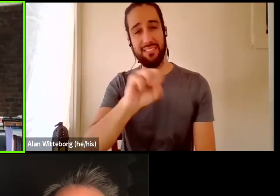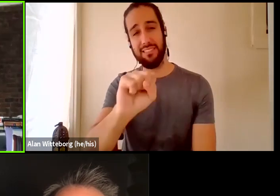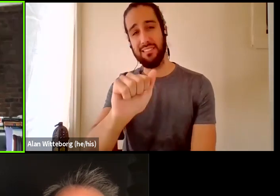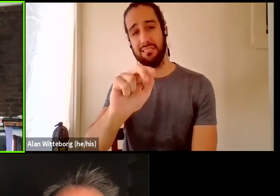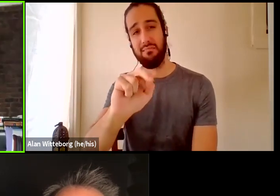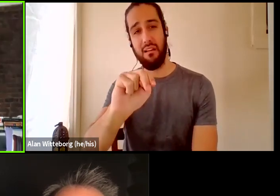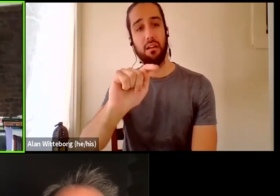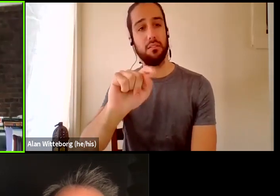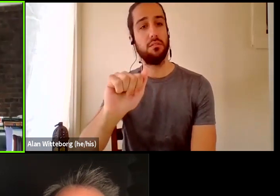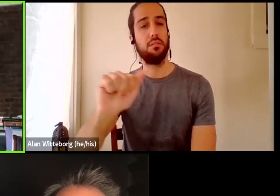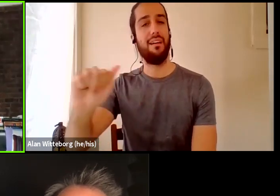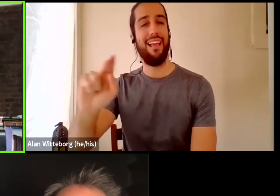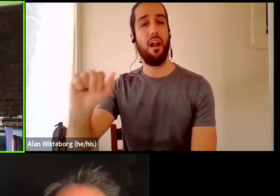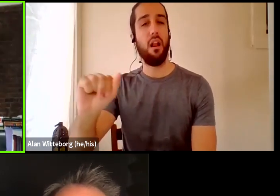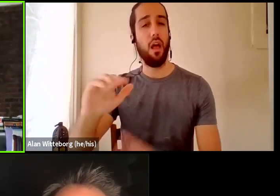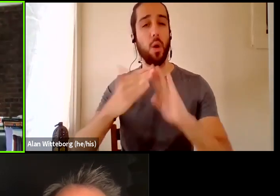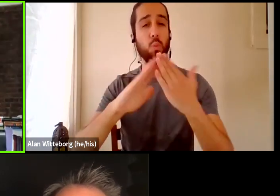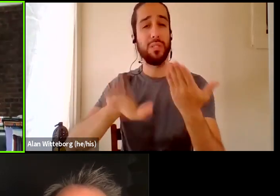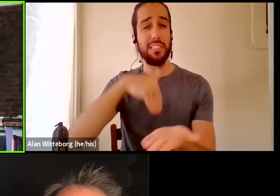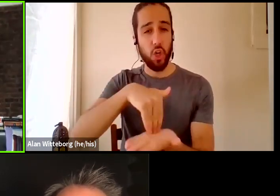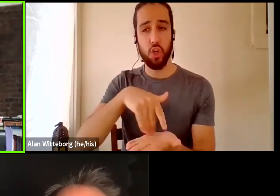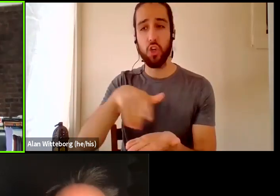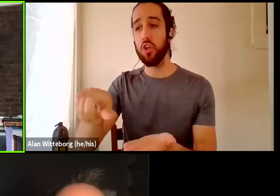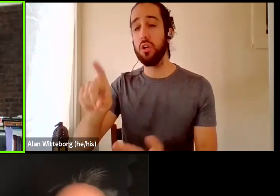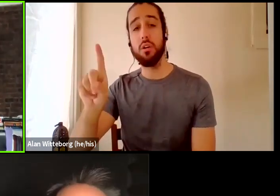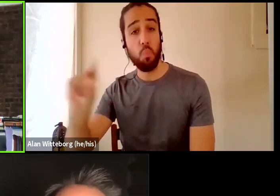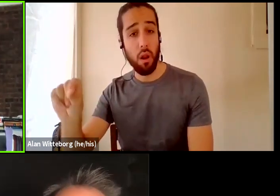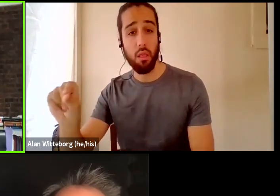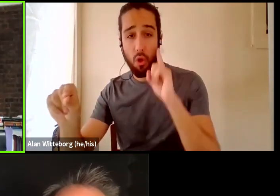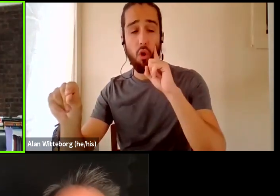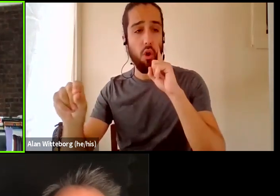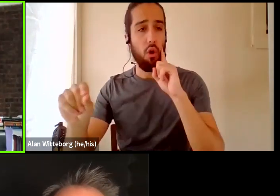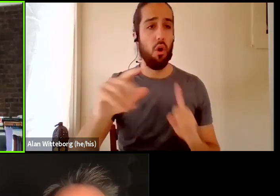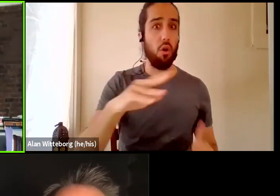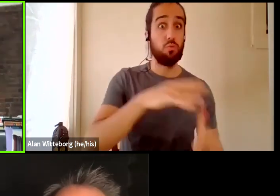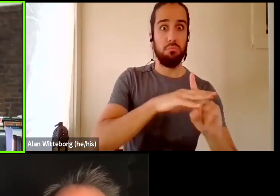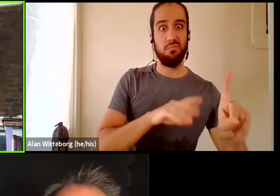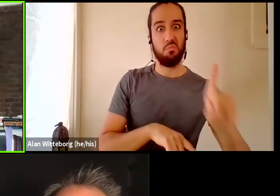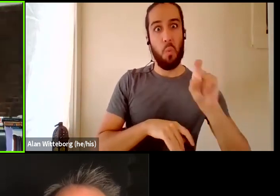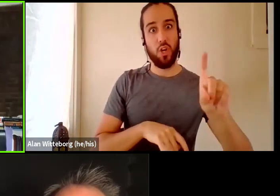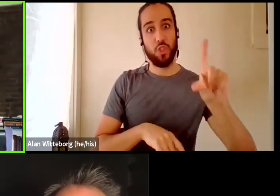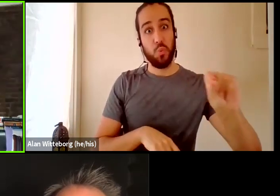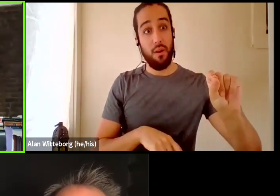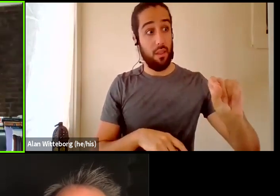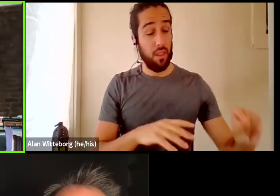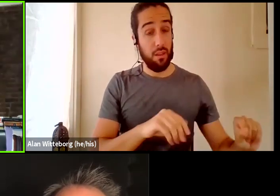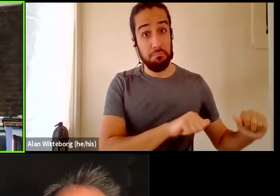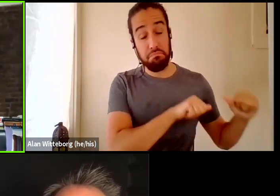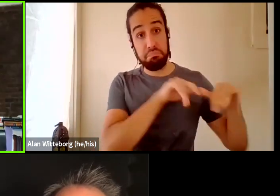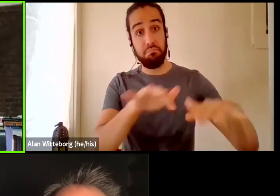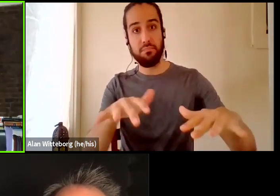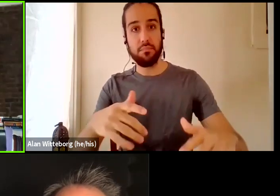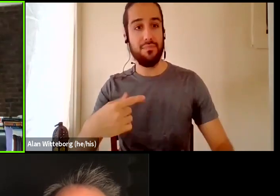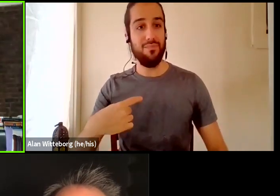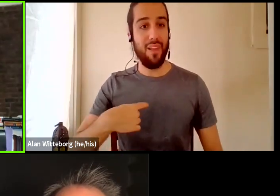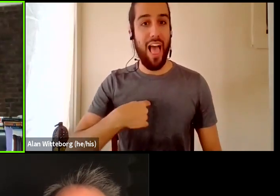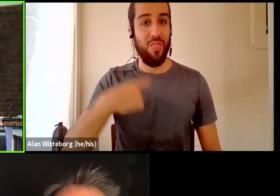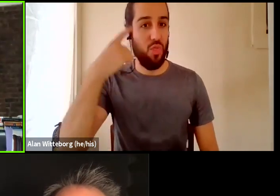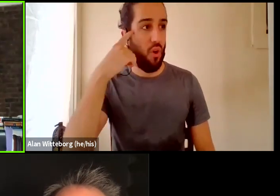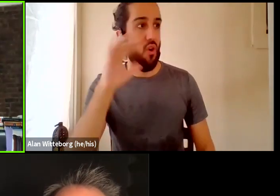hoping 20 kids would show up, and 120 kids showed up. Right. And I turned to him and I'm like, oh my God, we're going to have to turn away